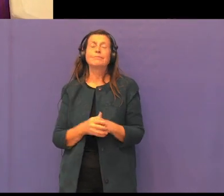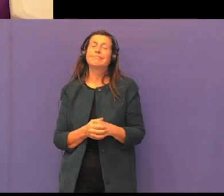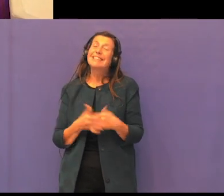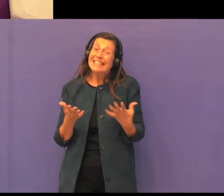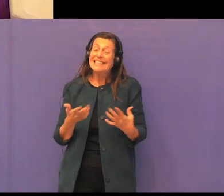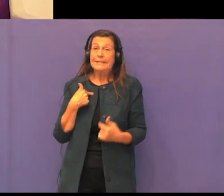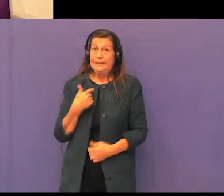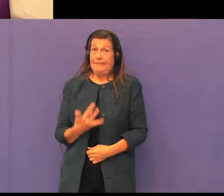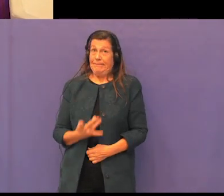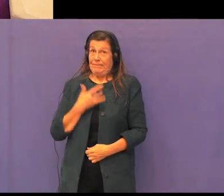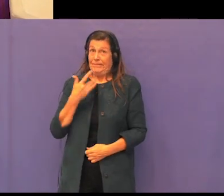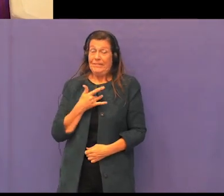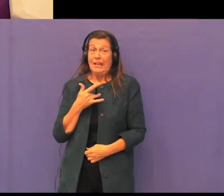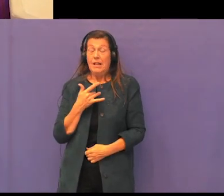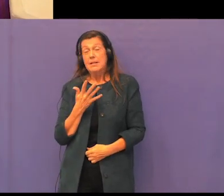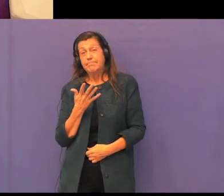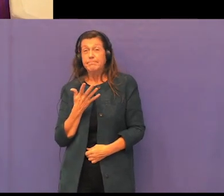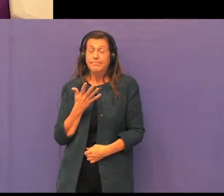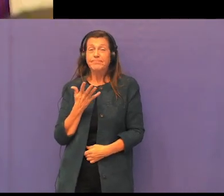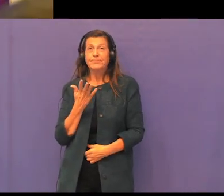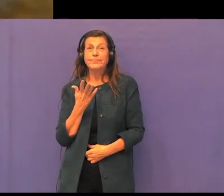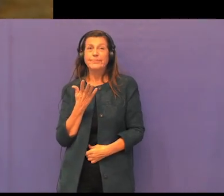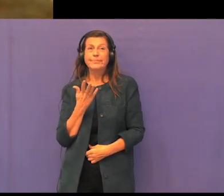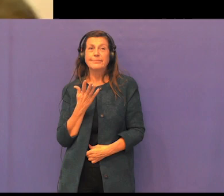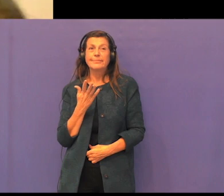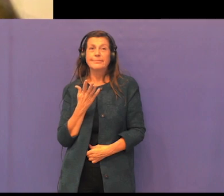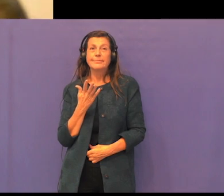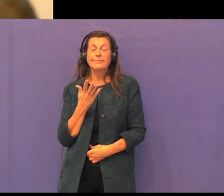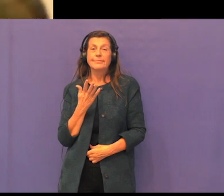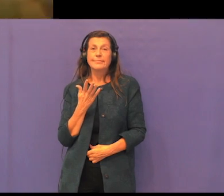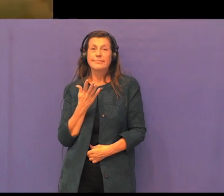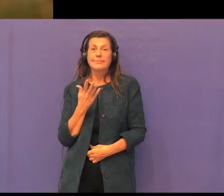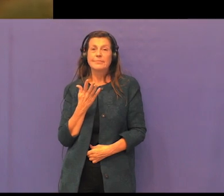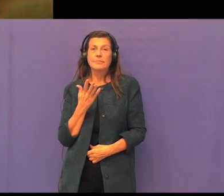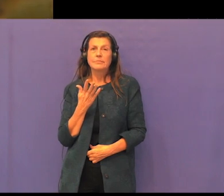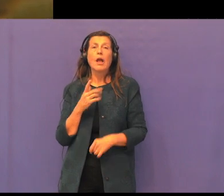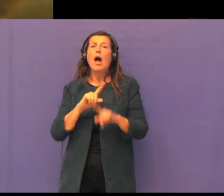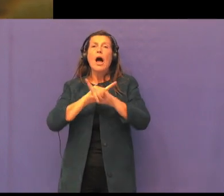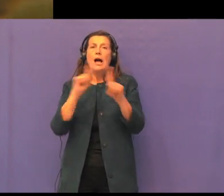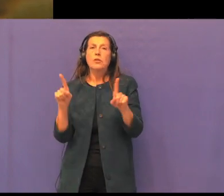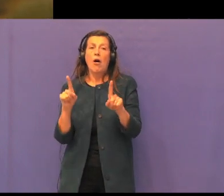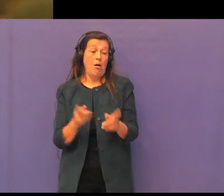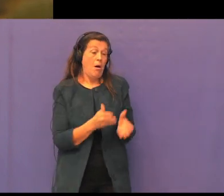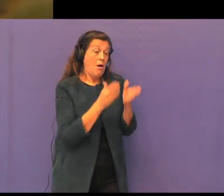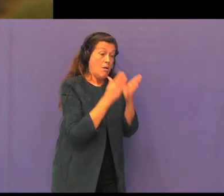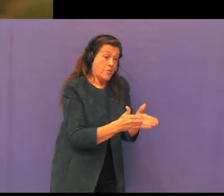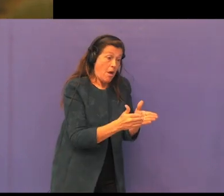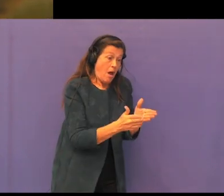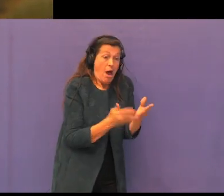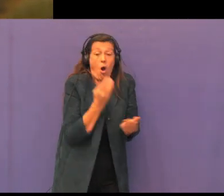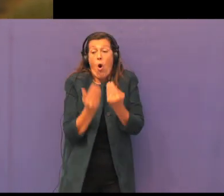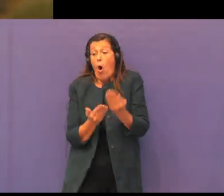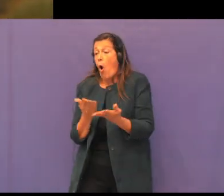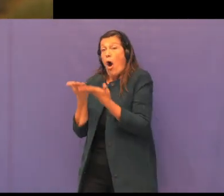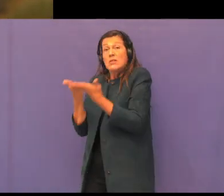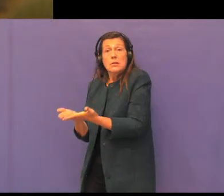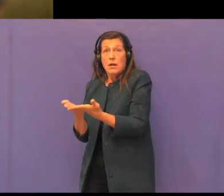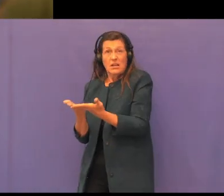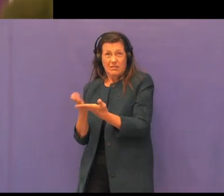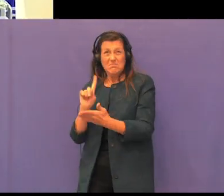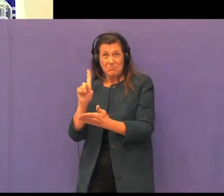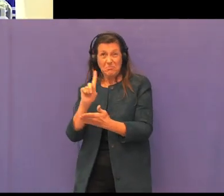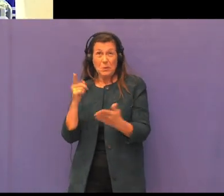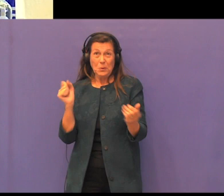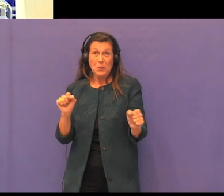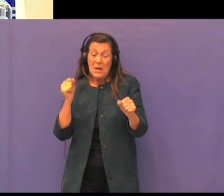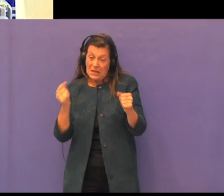it's not an either or. It's both and. I think what we need to work out in terms of energy consumption terms is